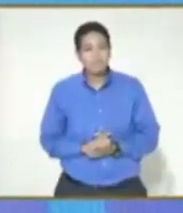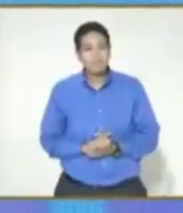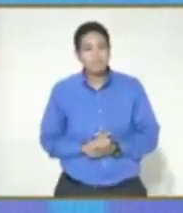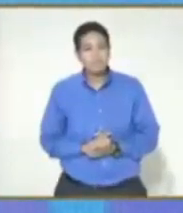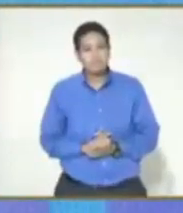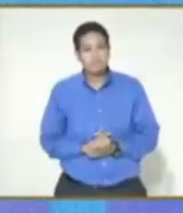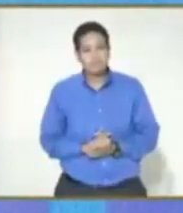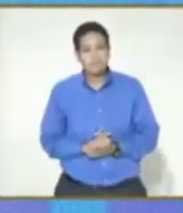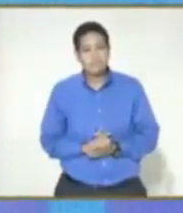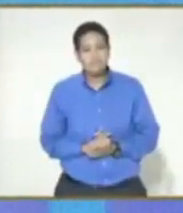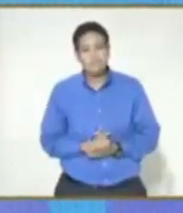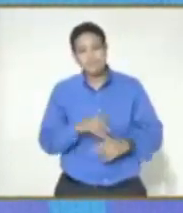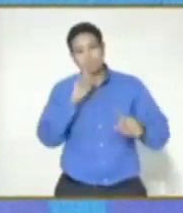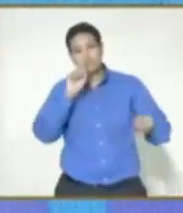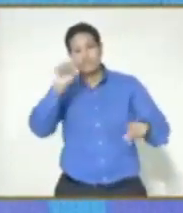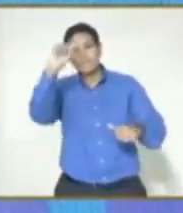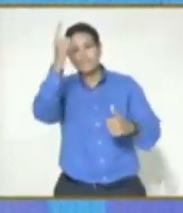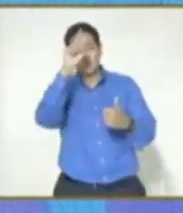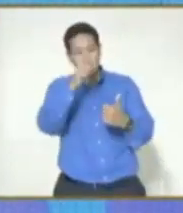by Mr. Brown.